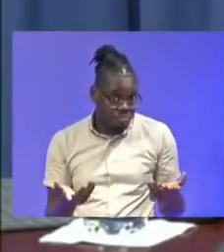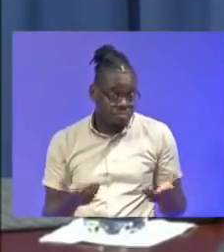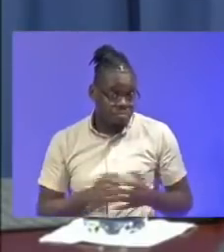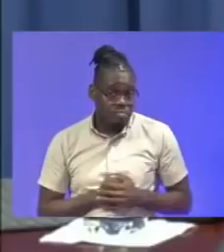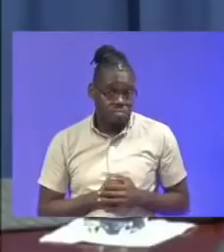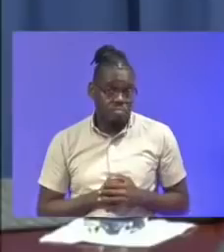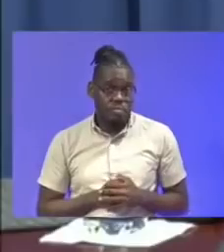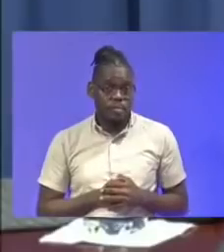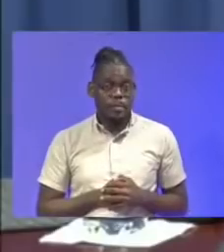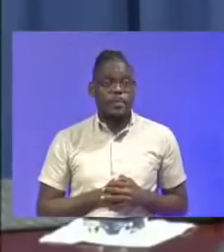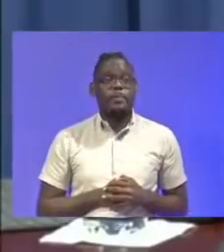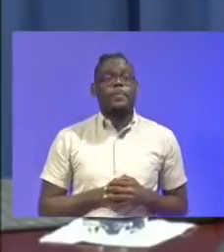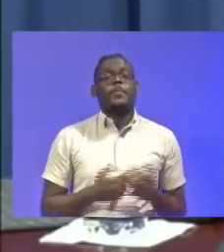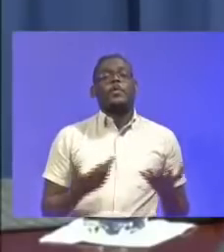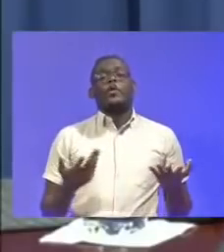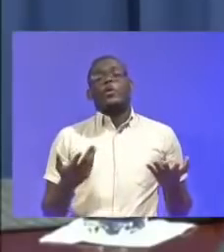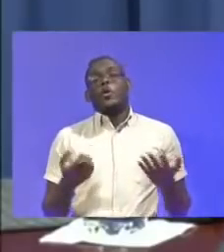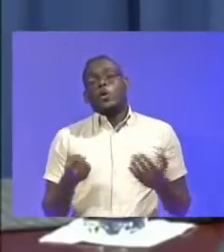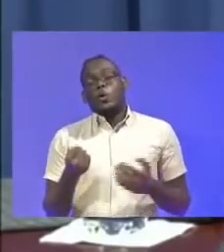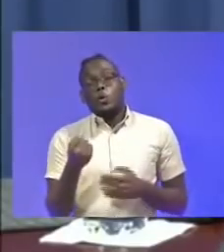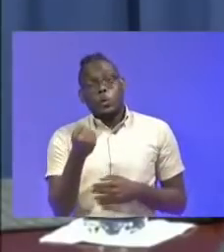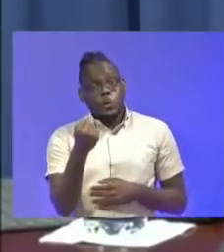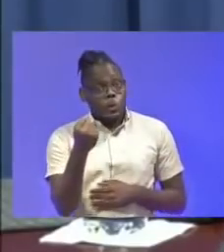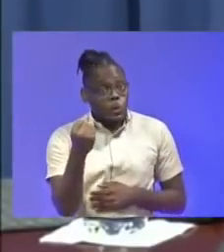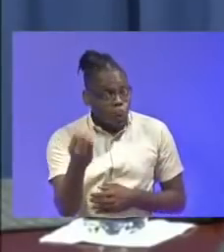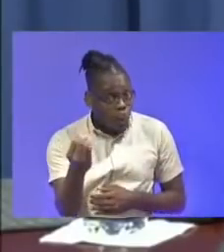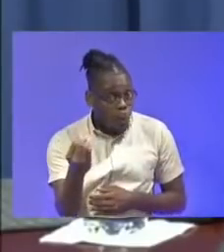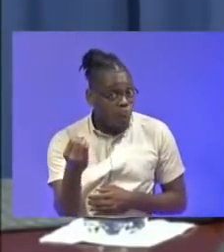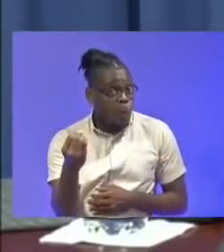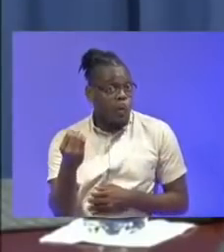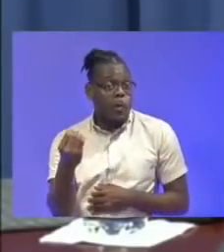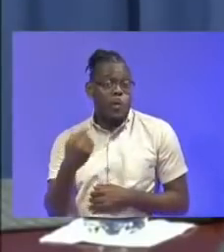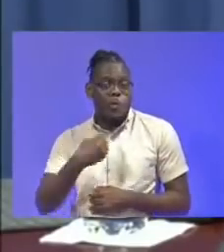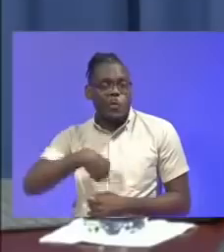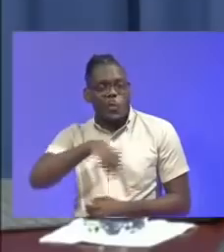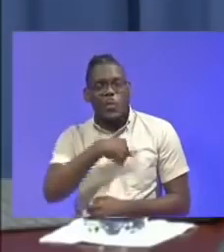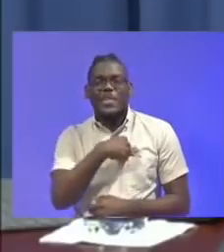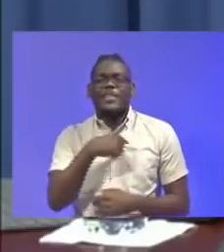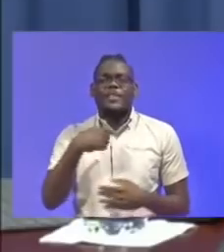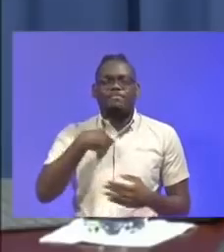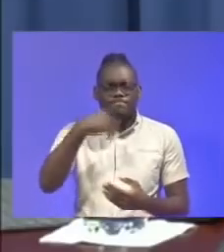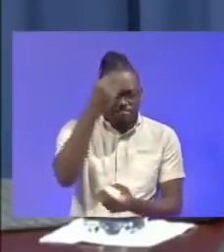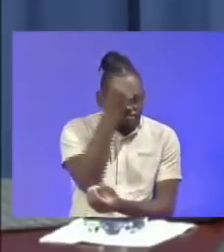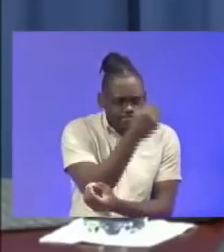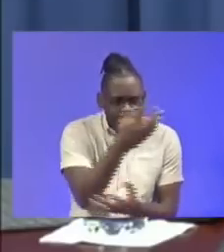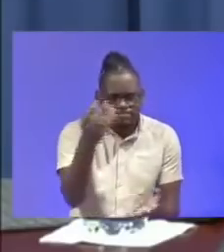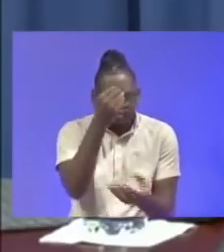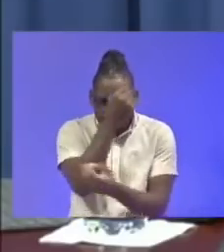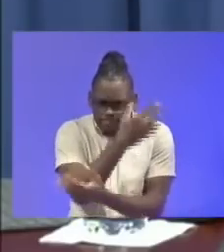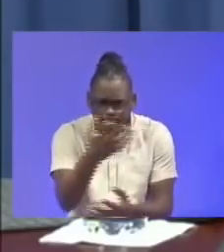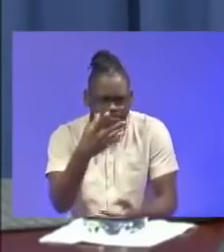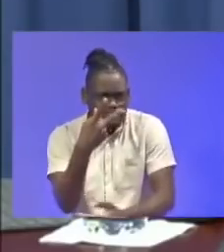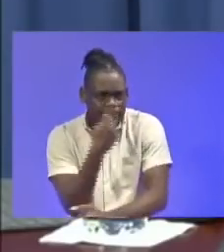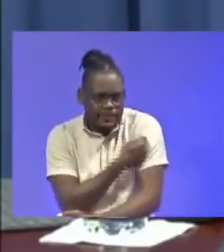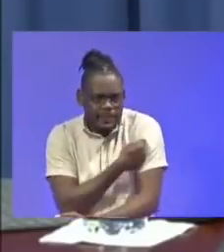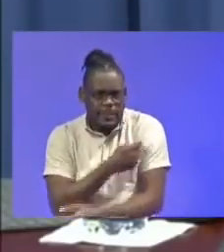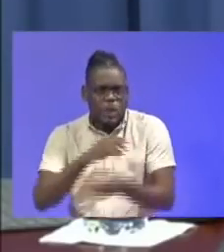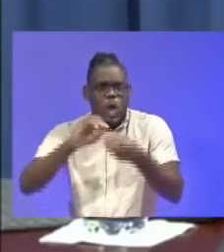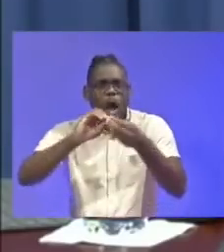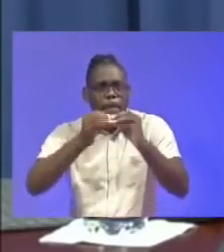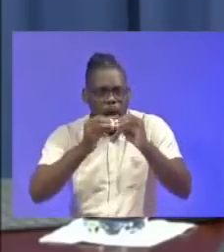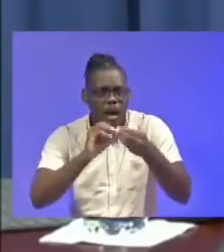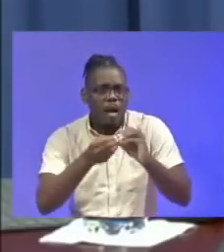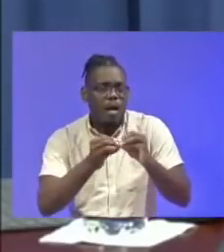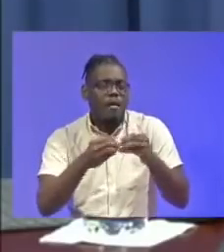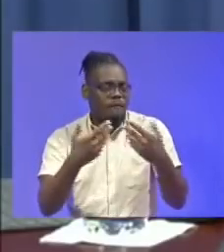we go forward. So those are the vaccination statistics. I just want to end by saying that